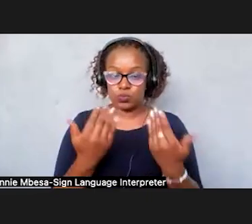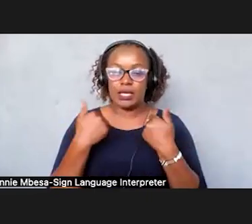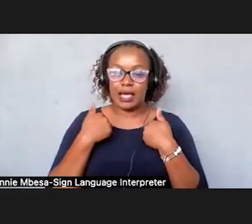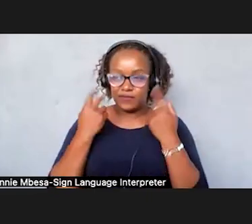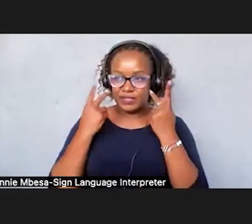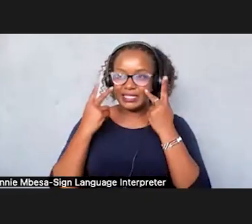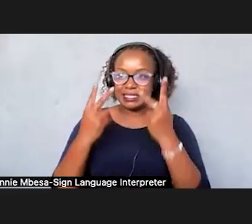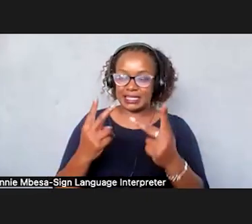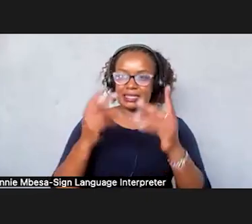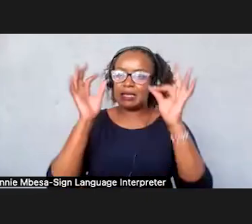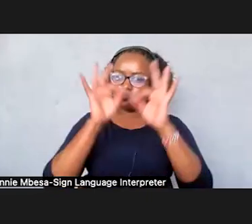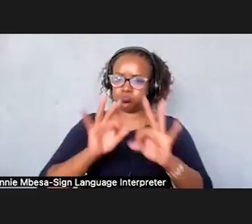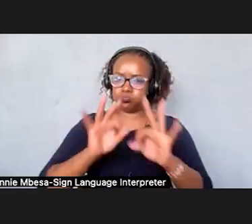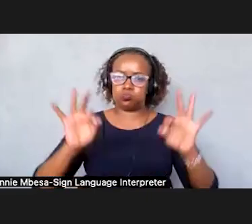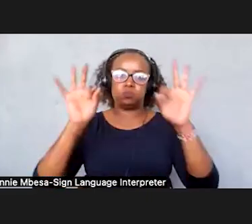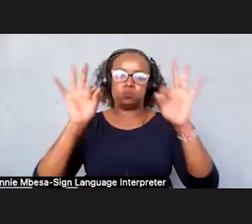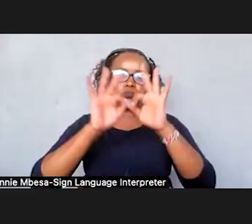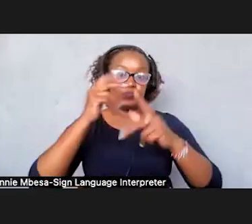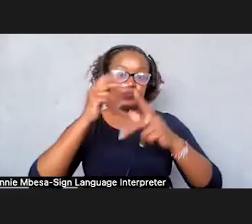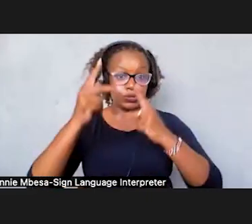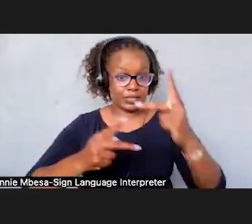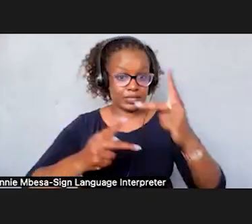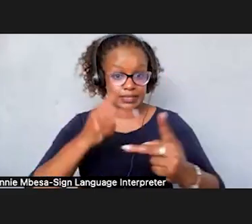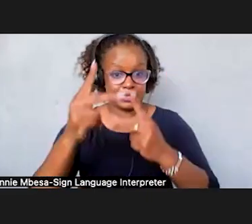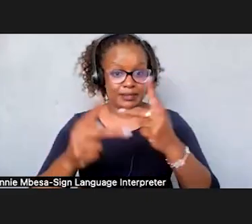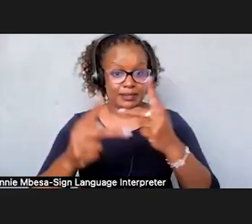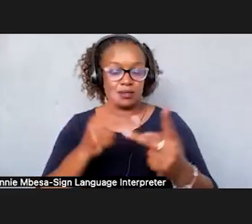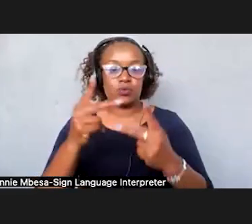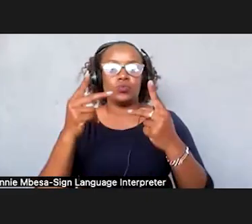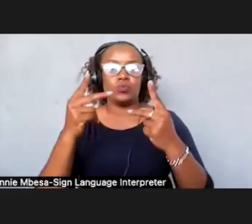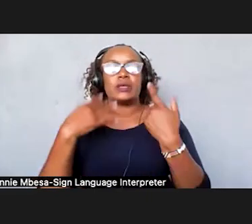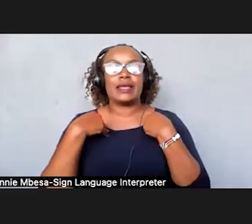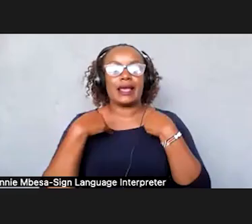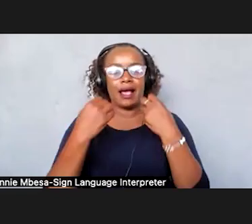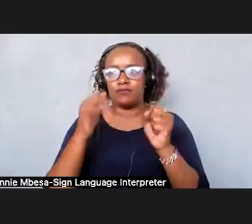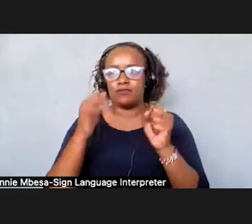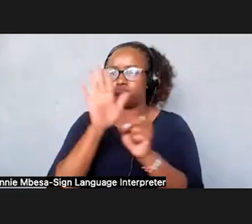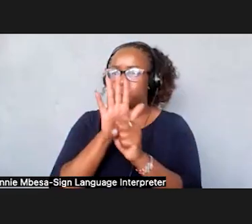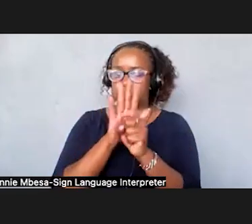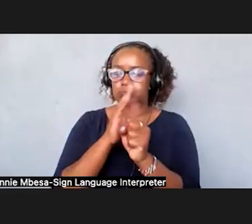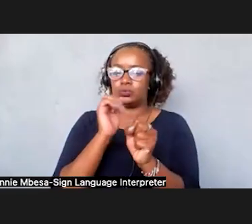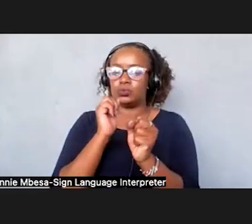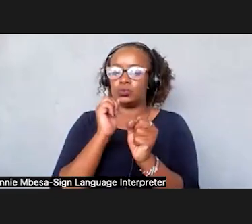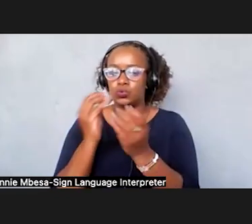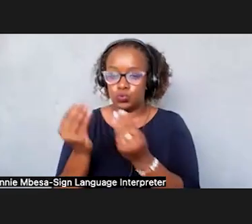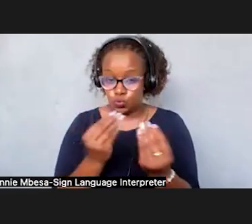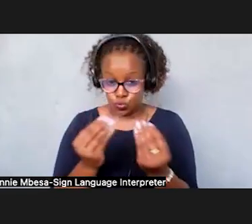progress. We know that there's still a lot to be done, especially in a region like